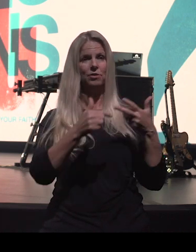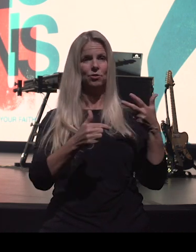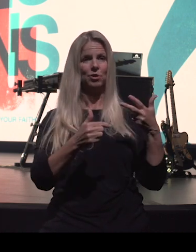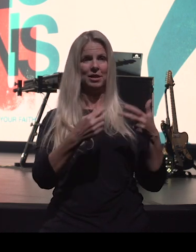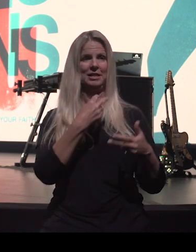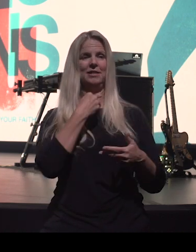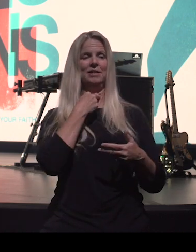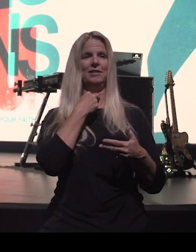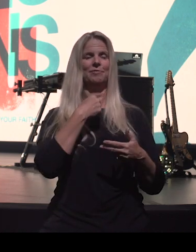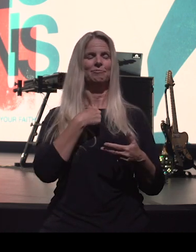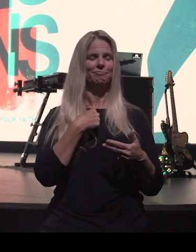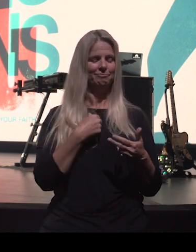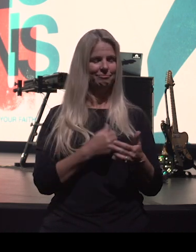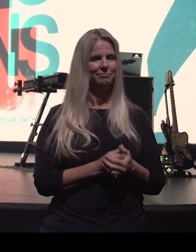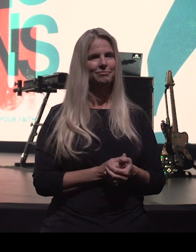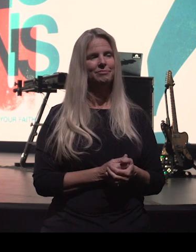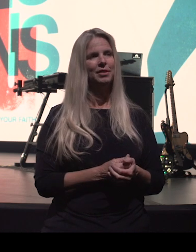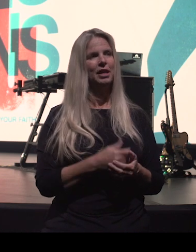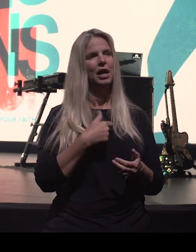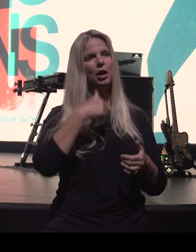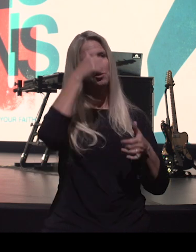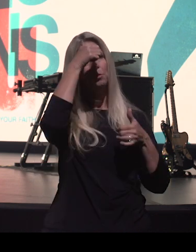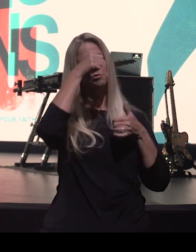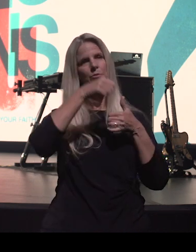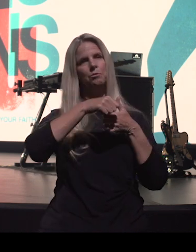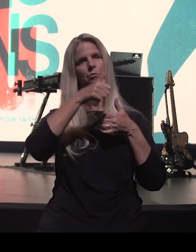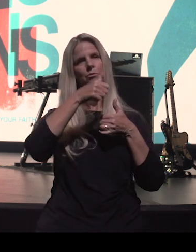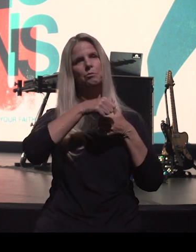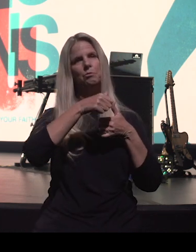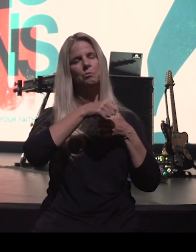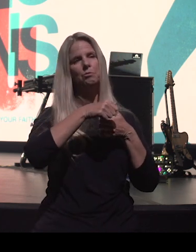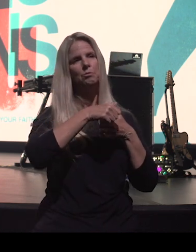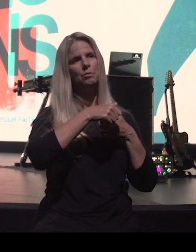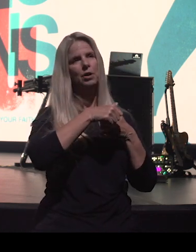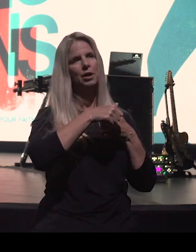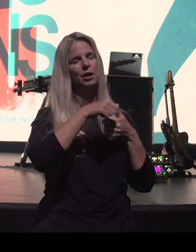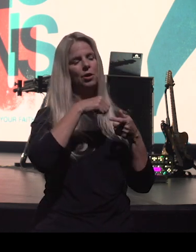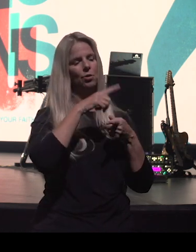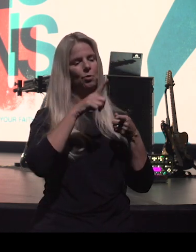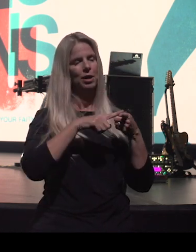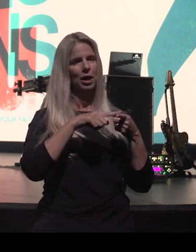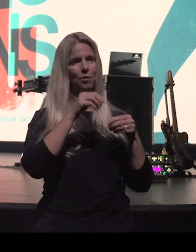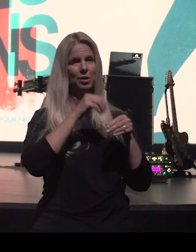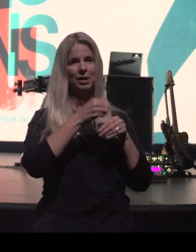stuck. It reminds me of when I was in high school.